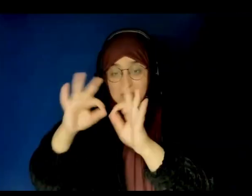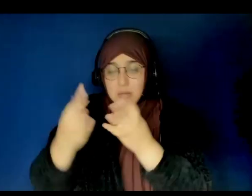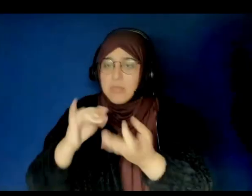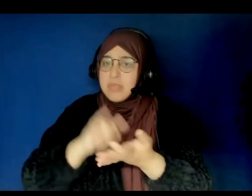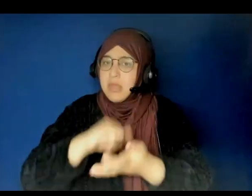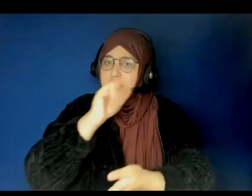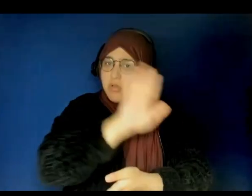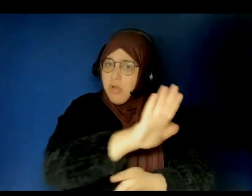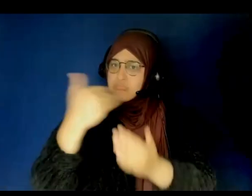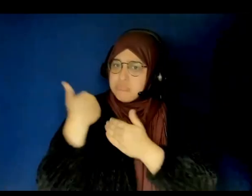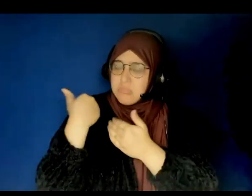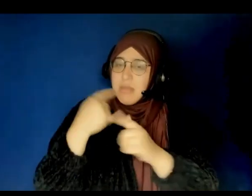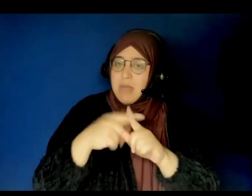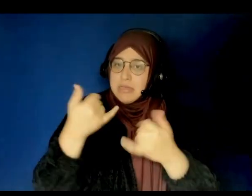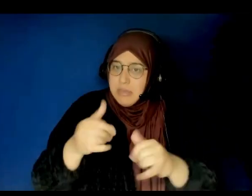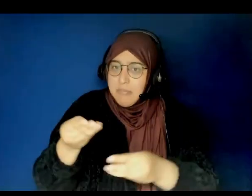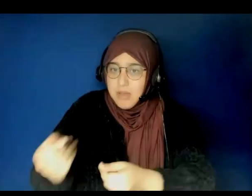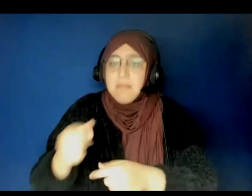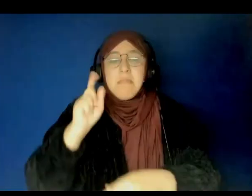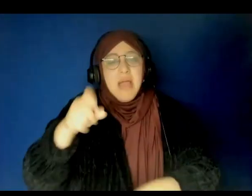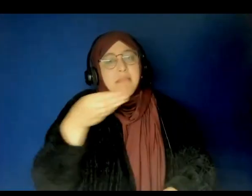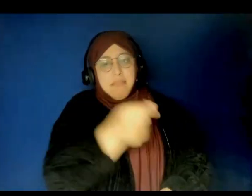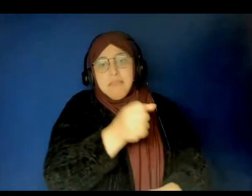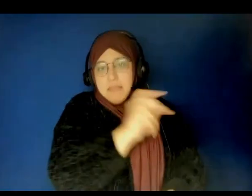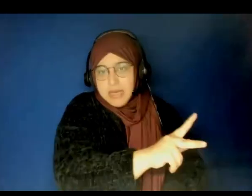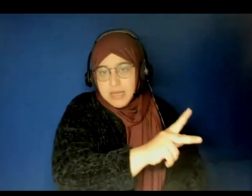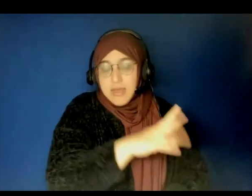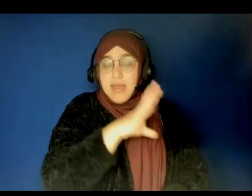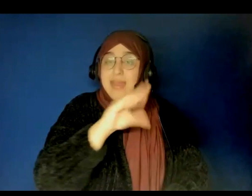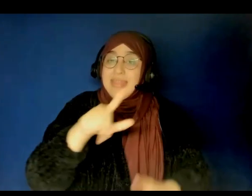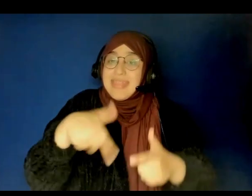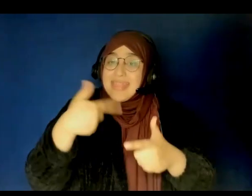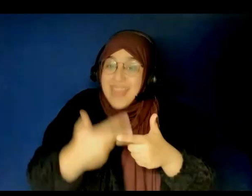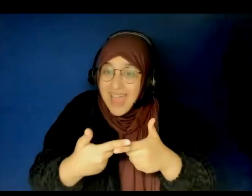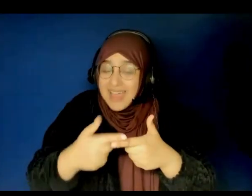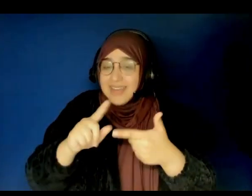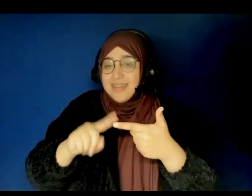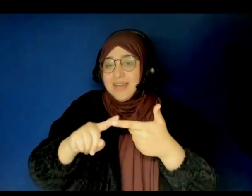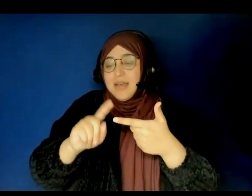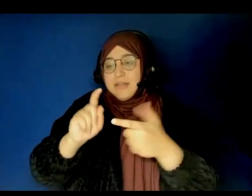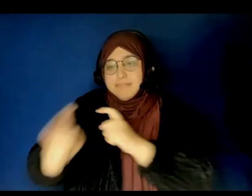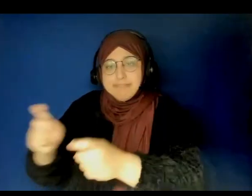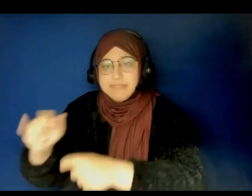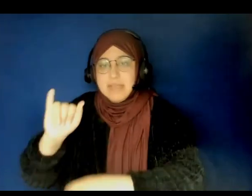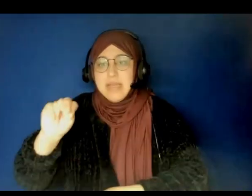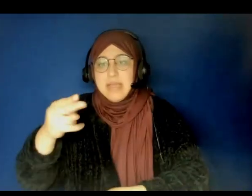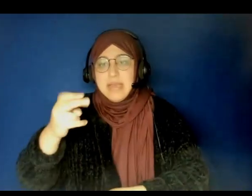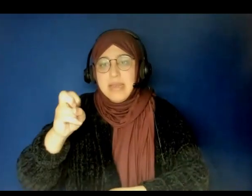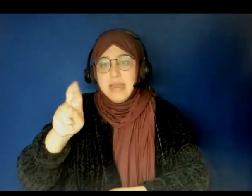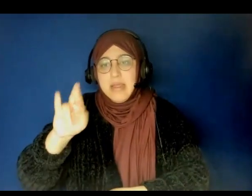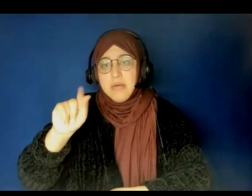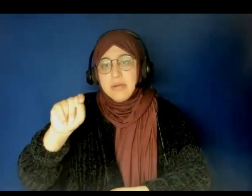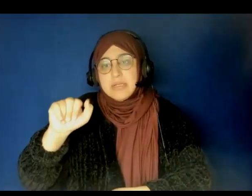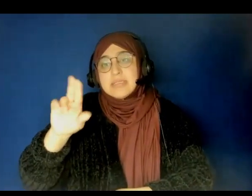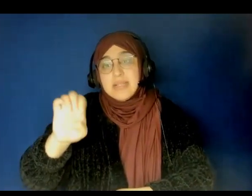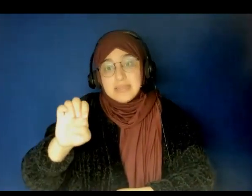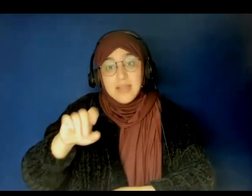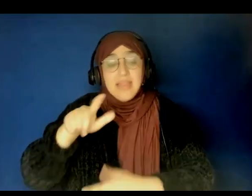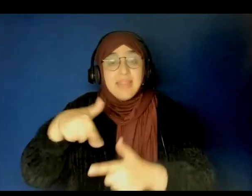her. Then her inheritance must be given. And then after that, if you want to spend on your mother's expenses, you certainly can.